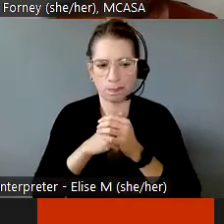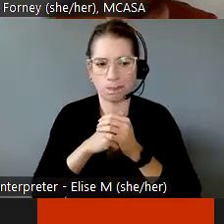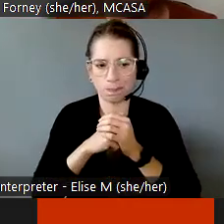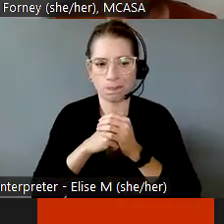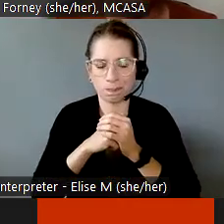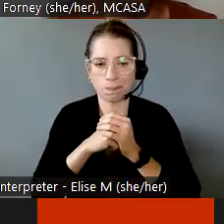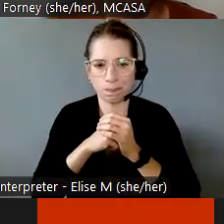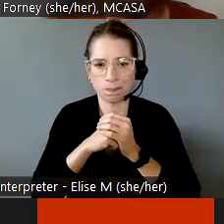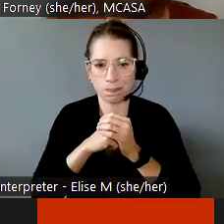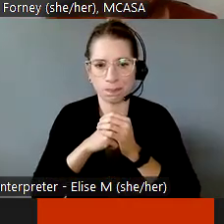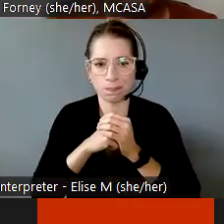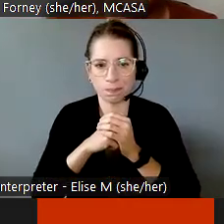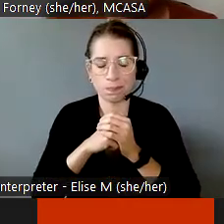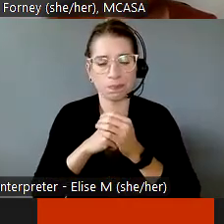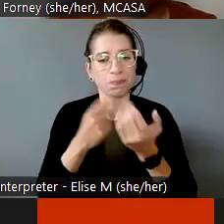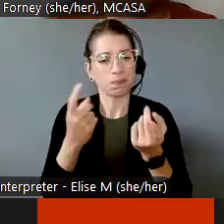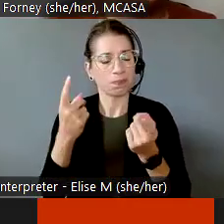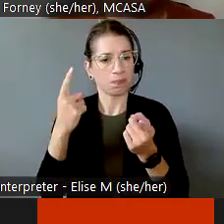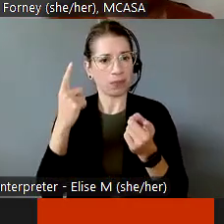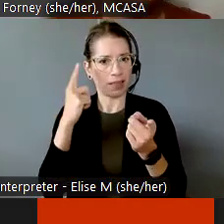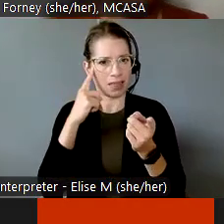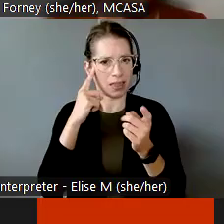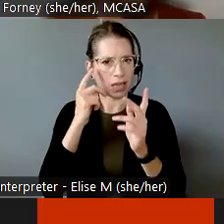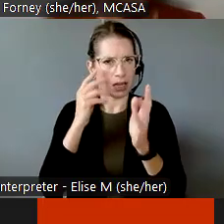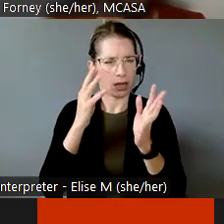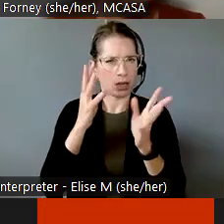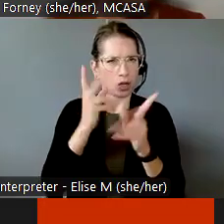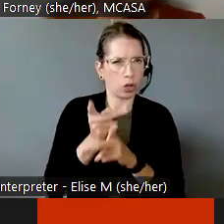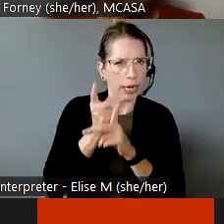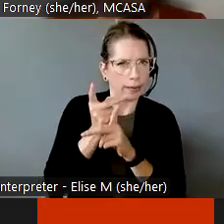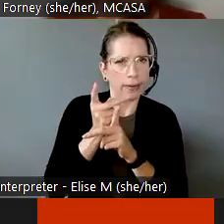We have to think critically and be proactive.